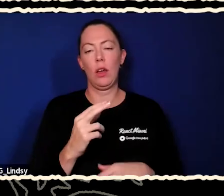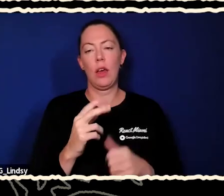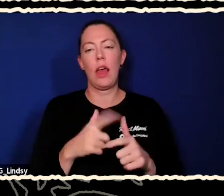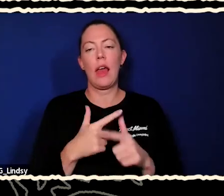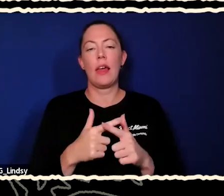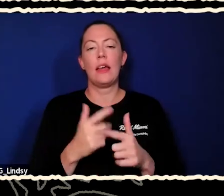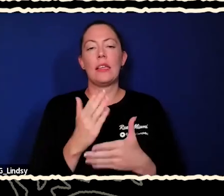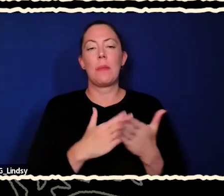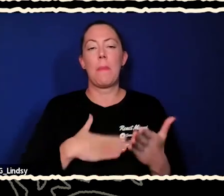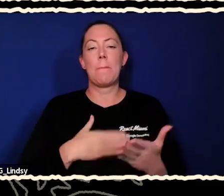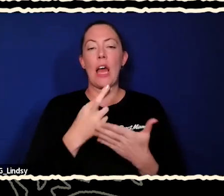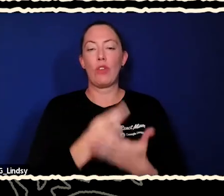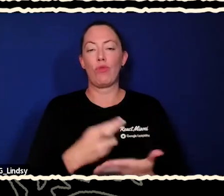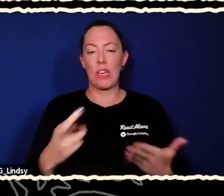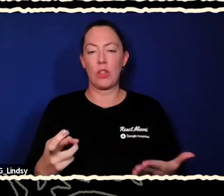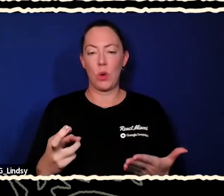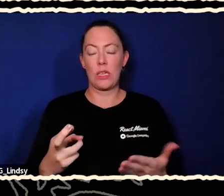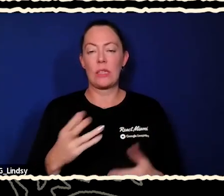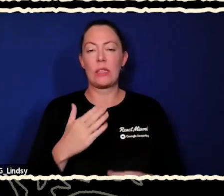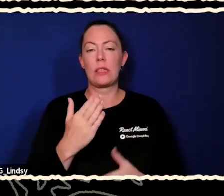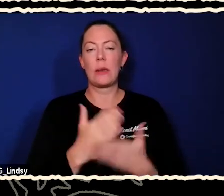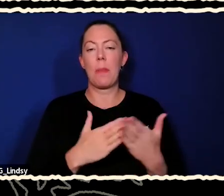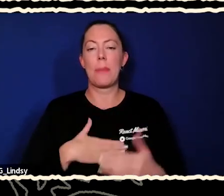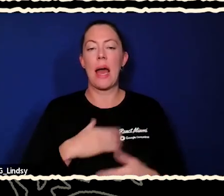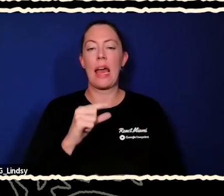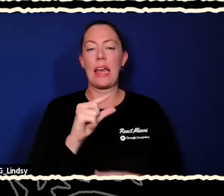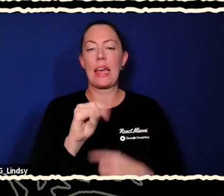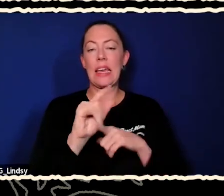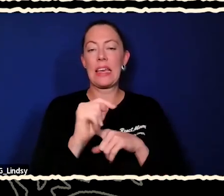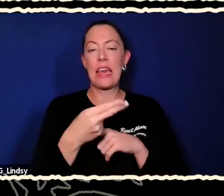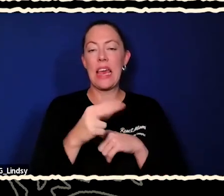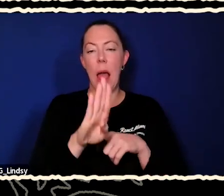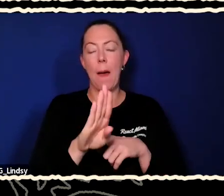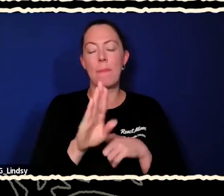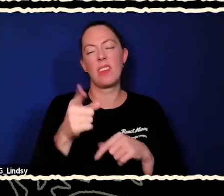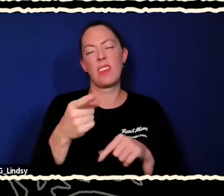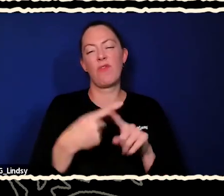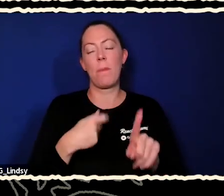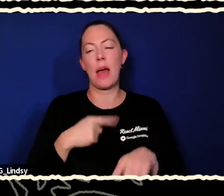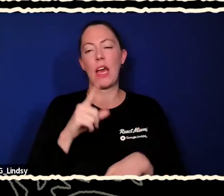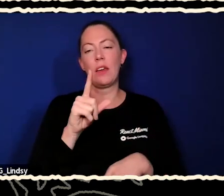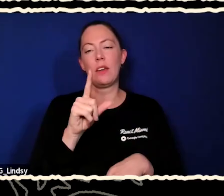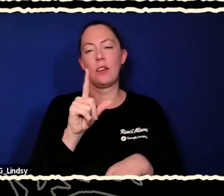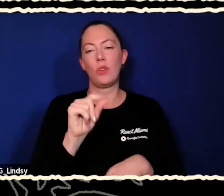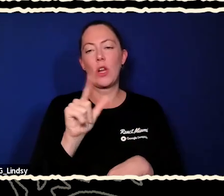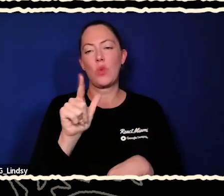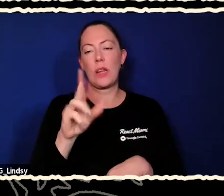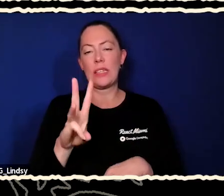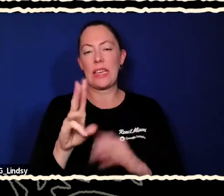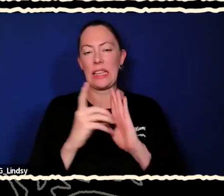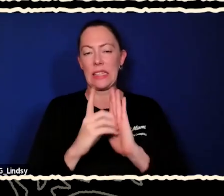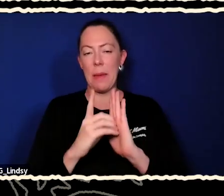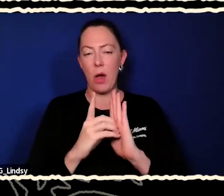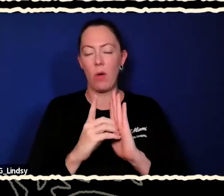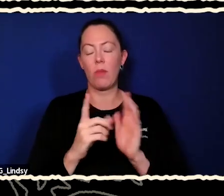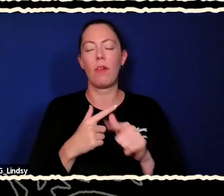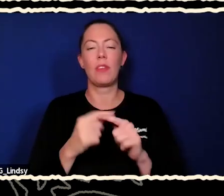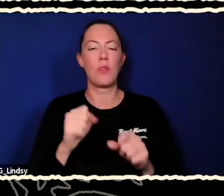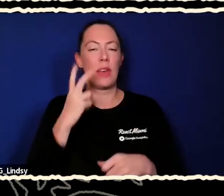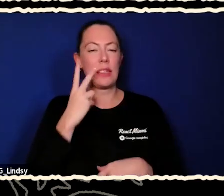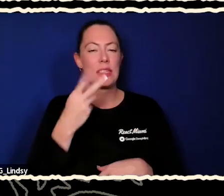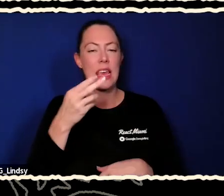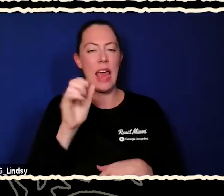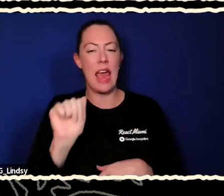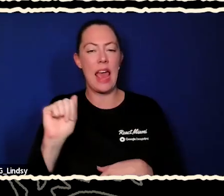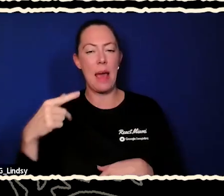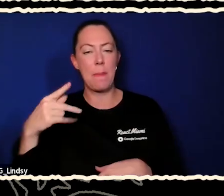My GitHub repos are here, TanStack Query 2026 demo. Another one is HeyAPI, HeyAPI.dev for the